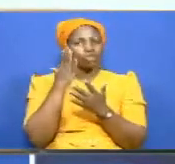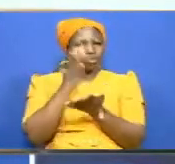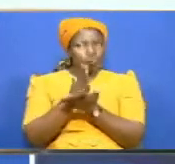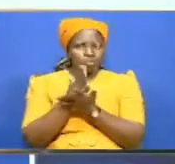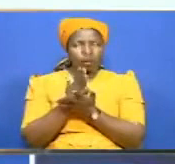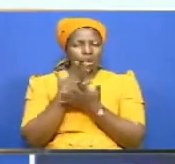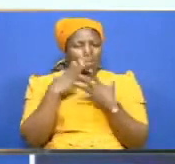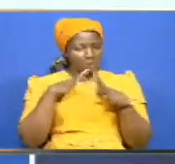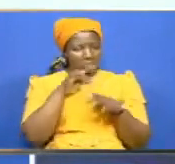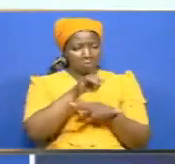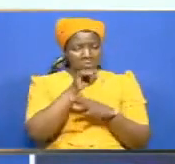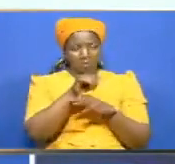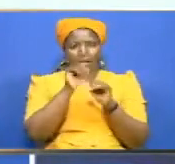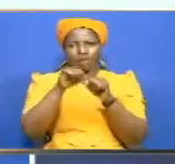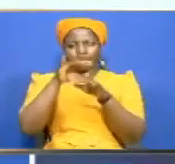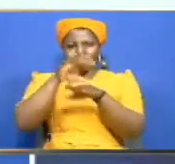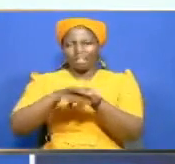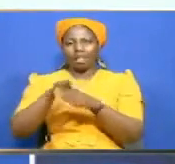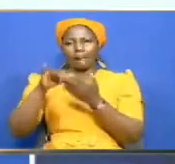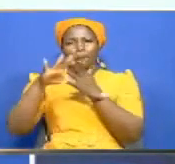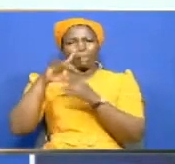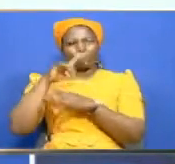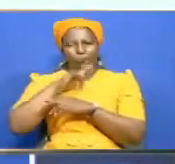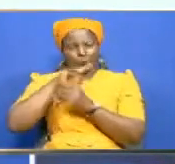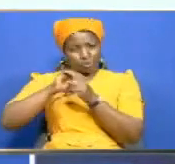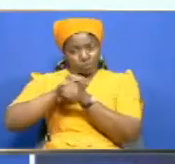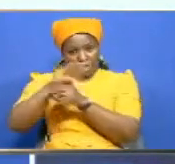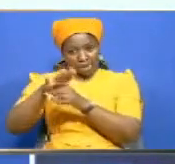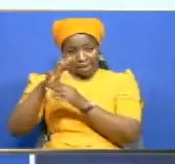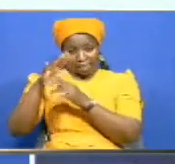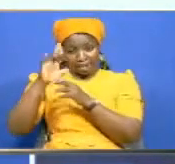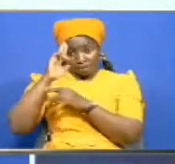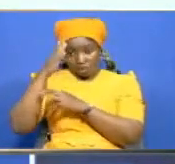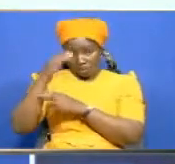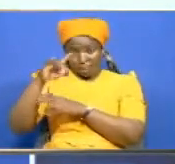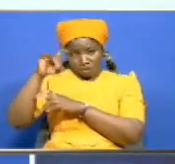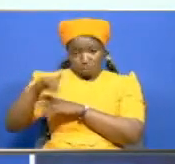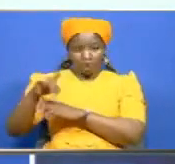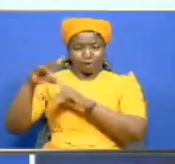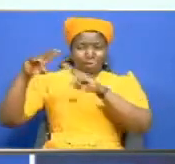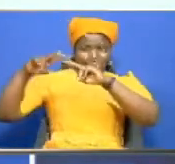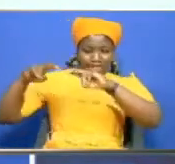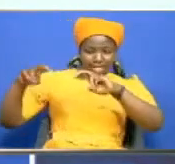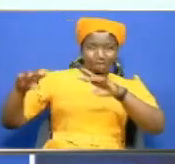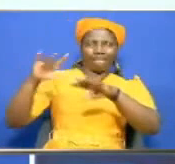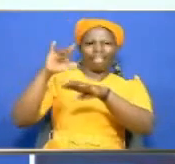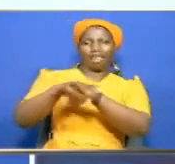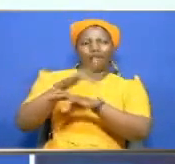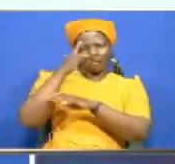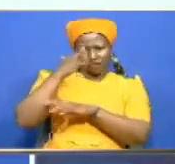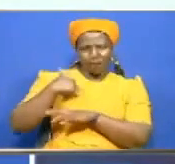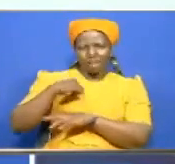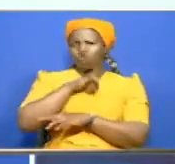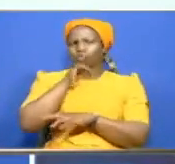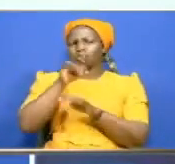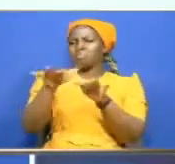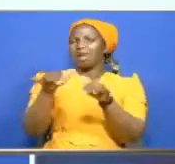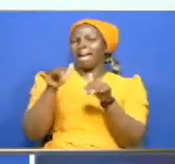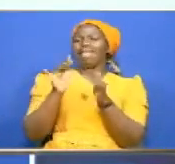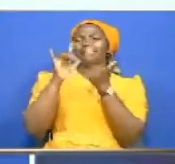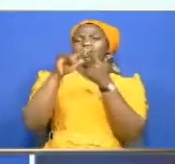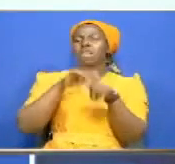why we should continue treating it early, so that we don't wait when it's too late, and when they get